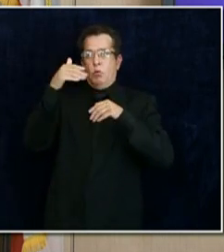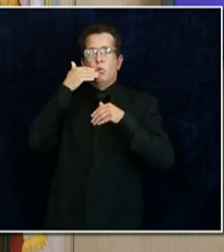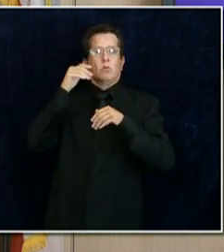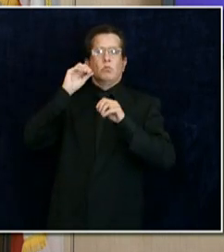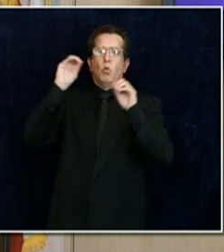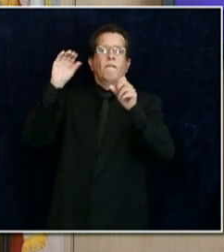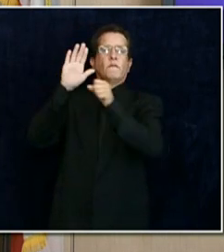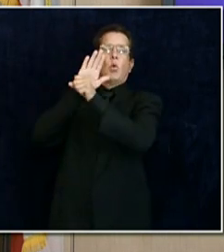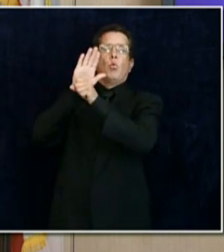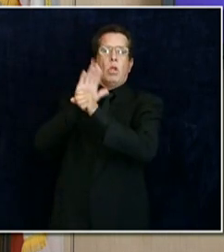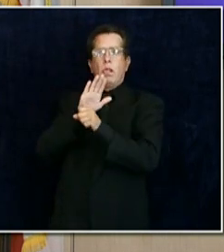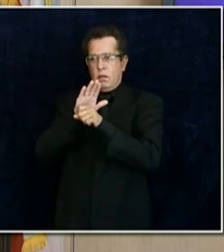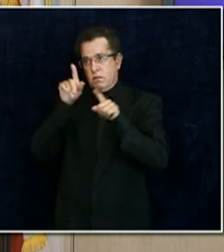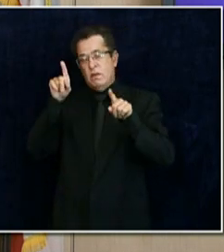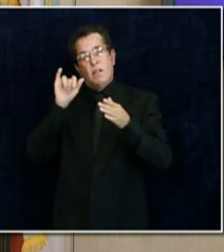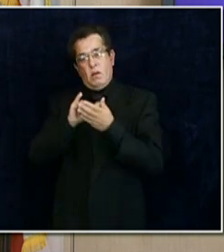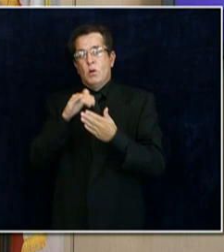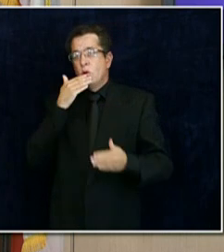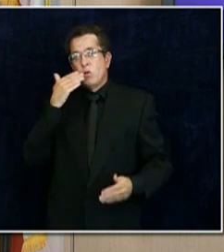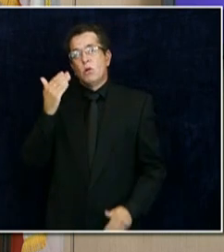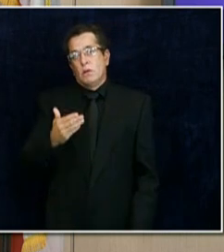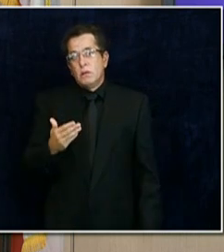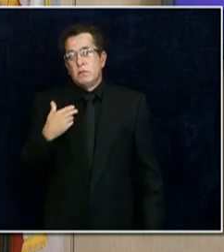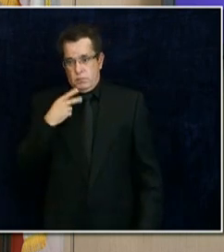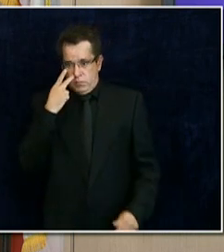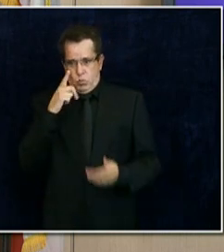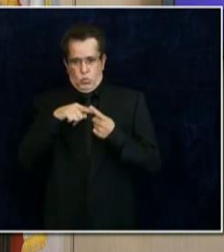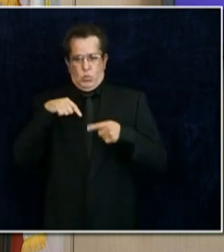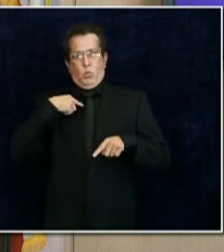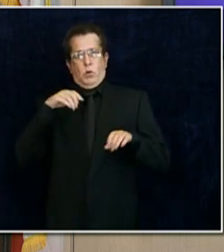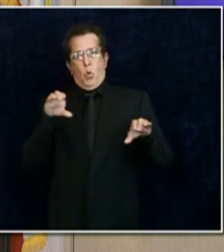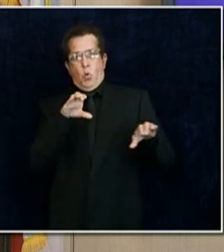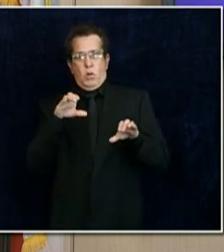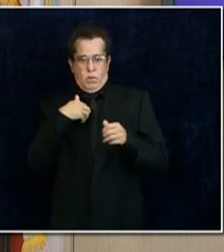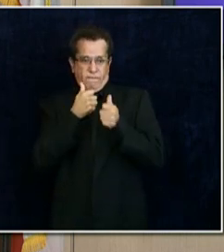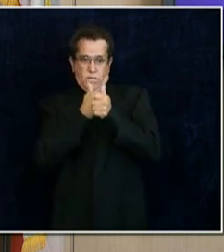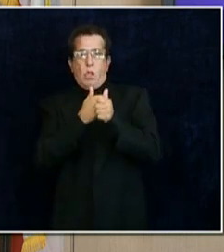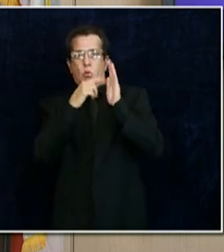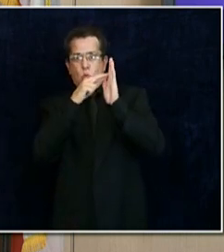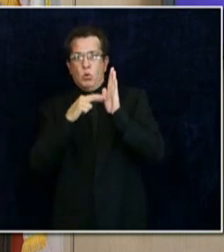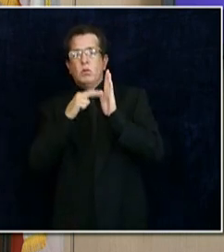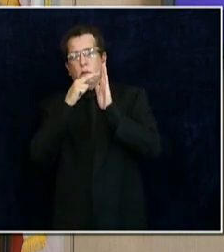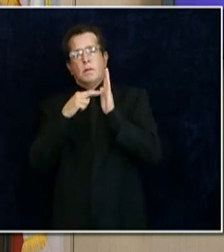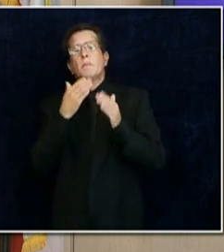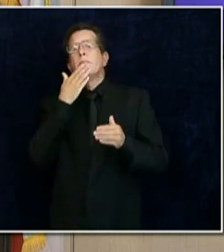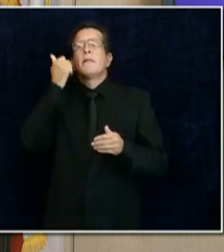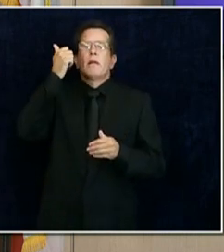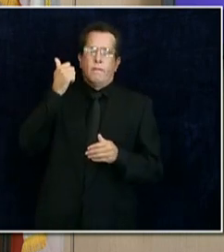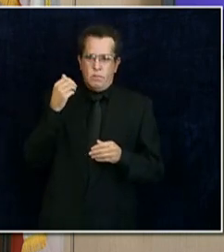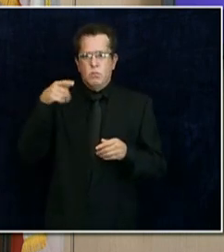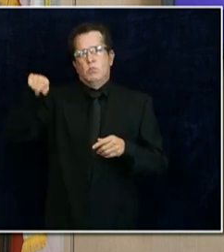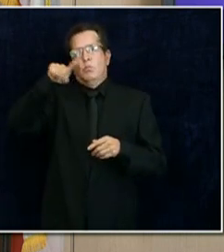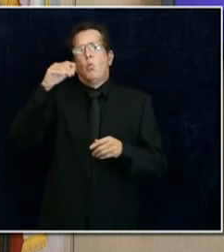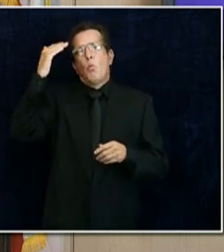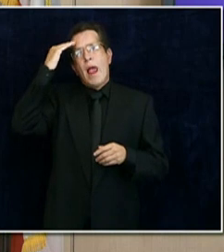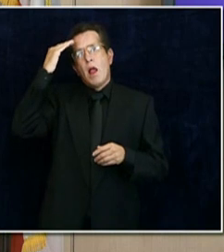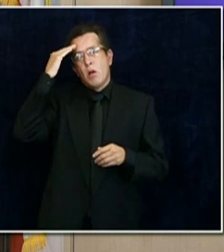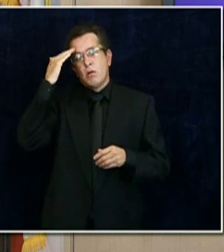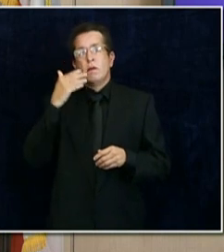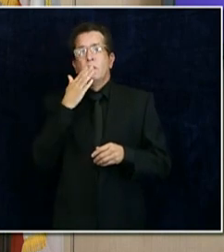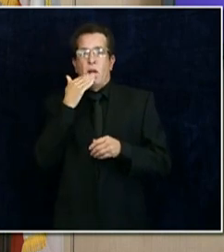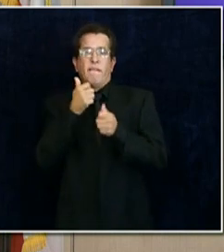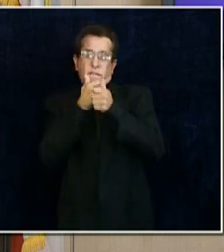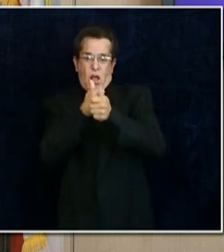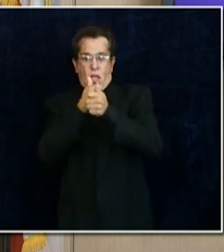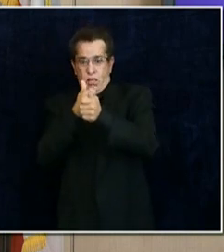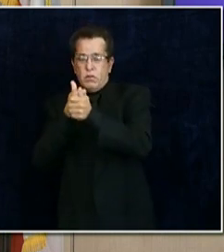this is an encouraging sign that tells us that not only the actions we took, but just broader awareness of the continued dangers of COVID have put us in